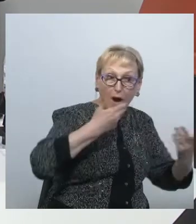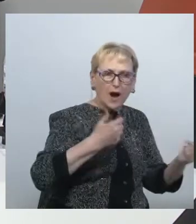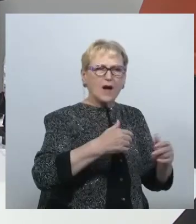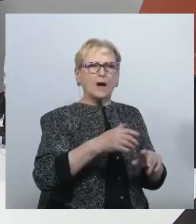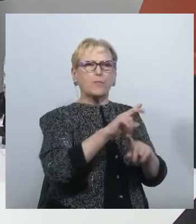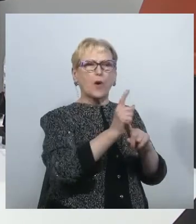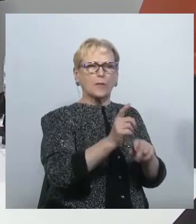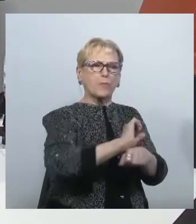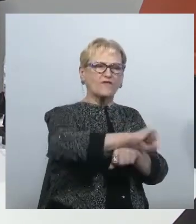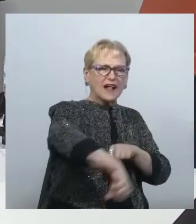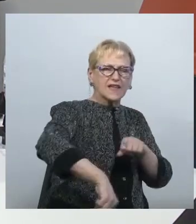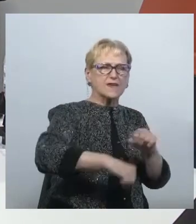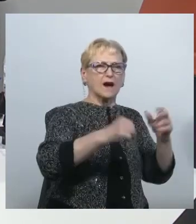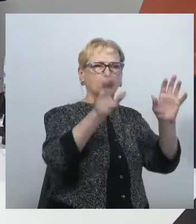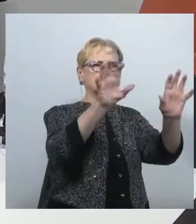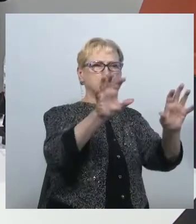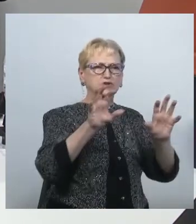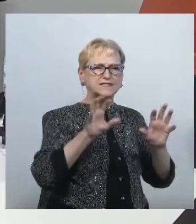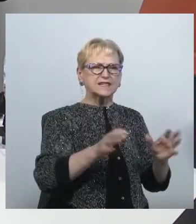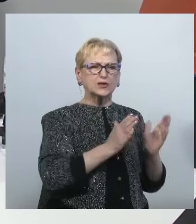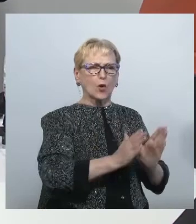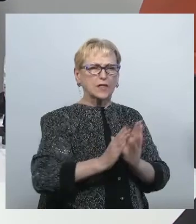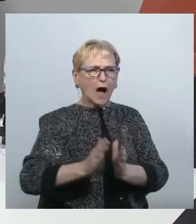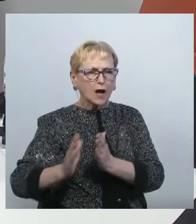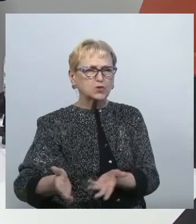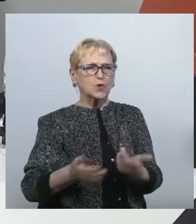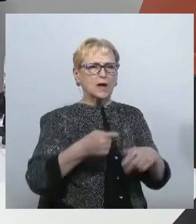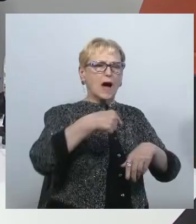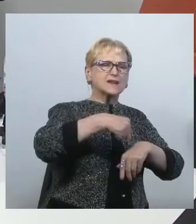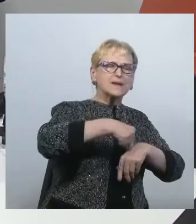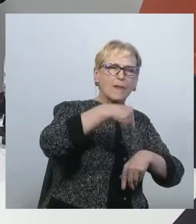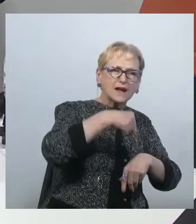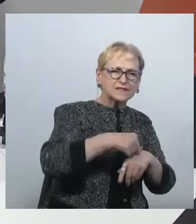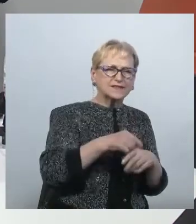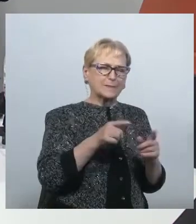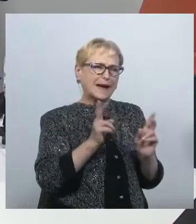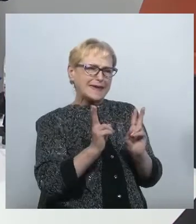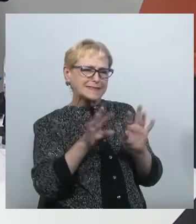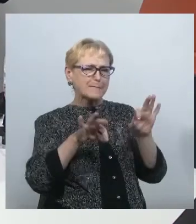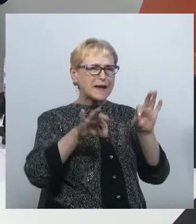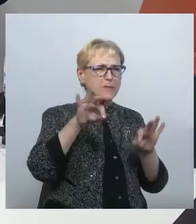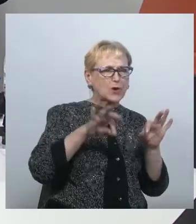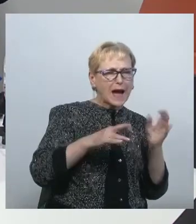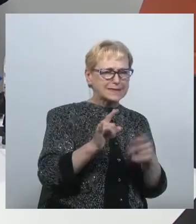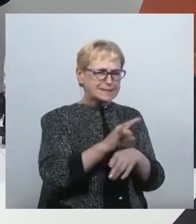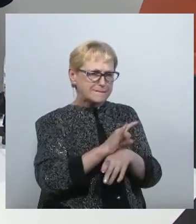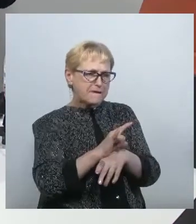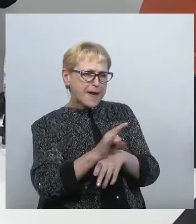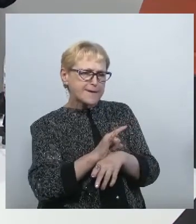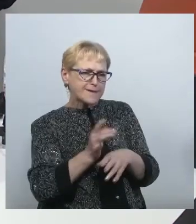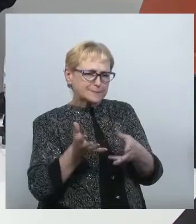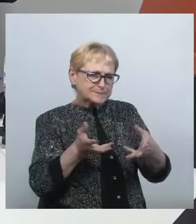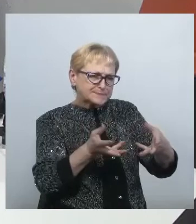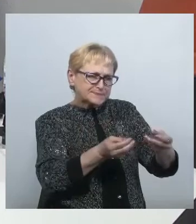calls to start a war or to do something like that, but there might be